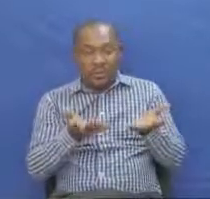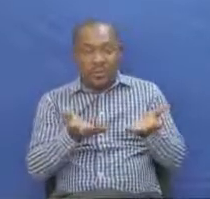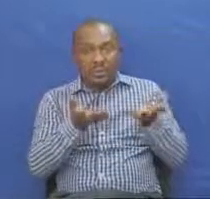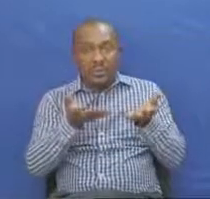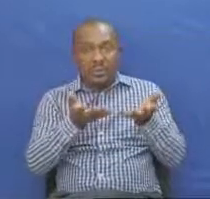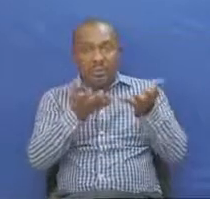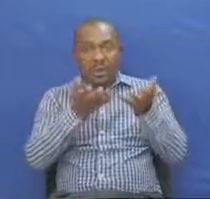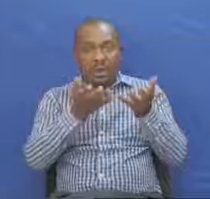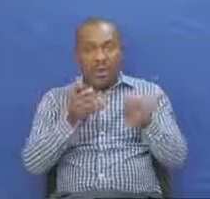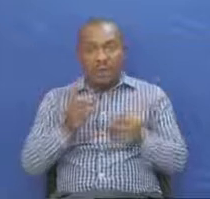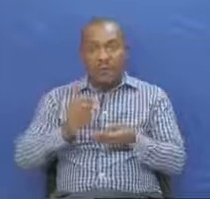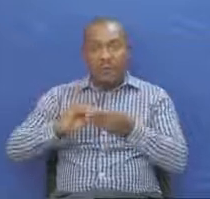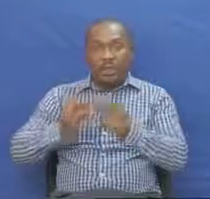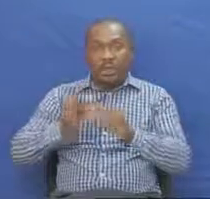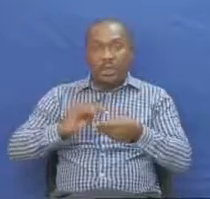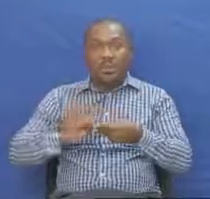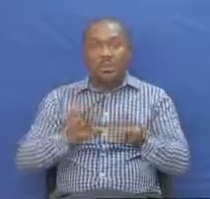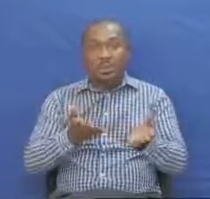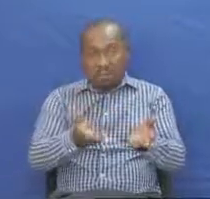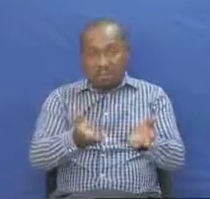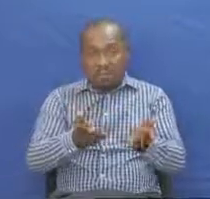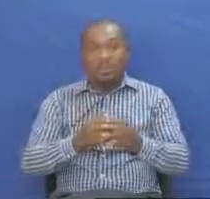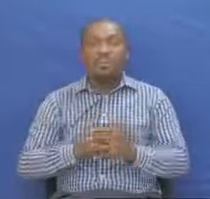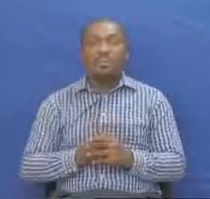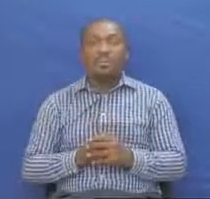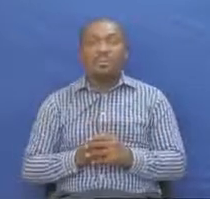Okay, from the concept of development